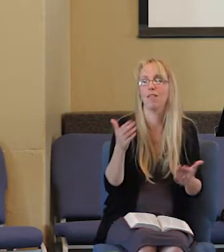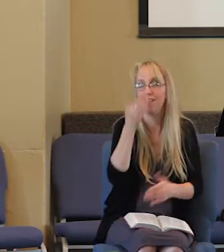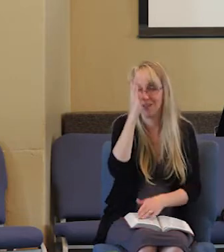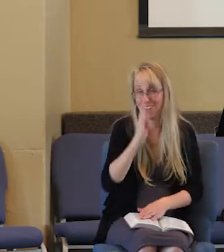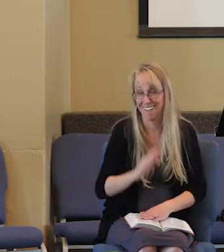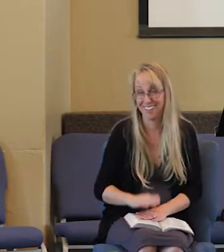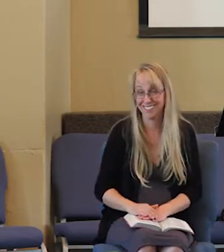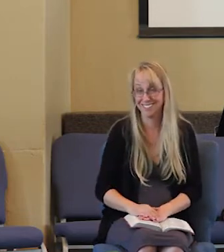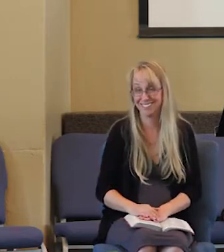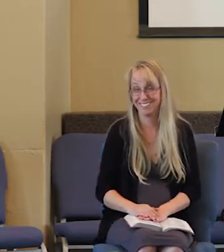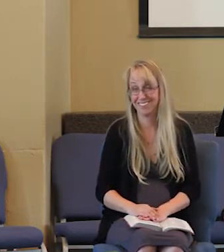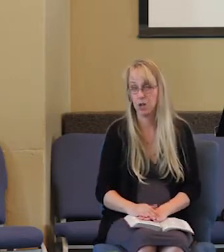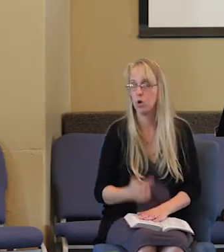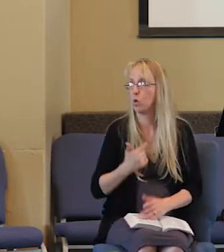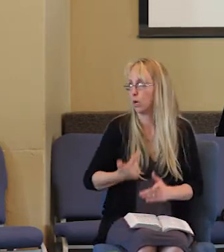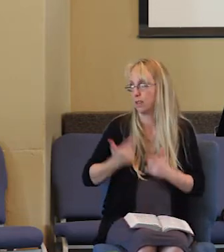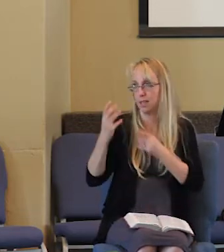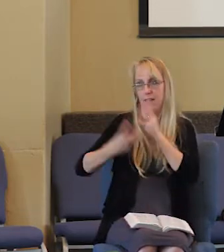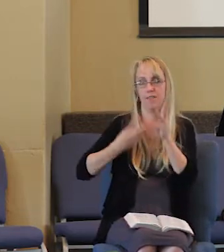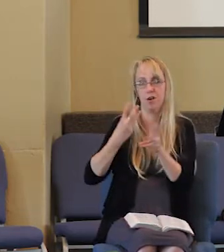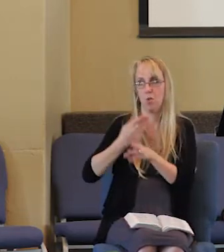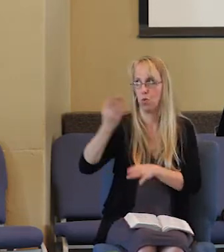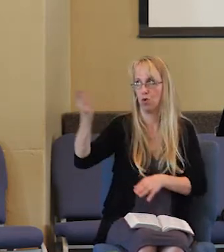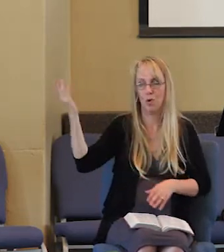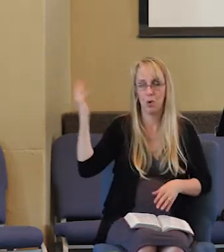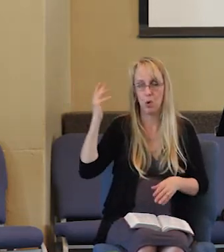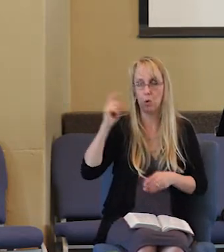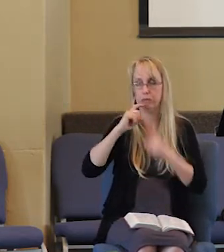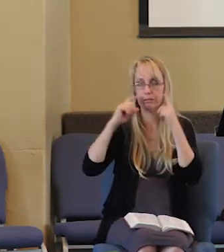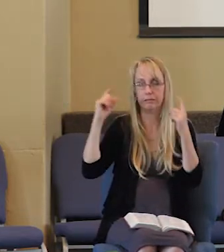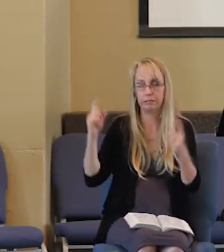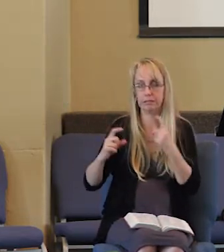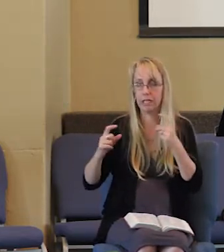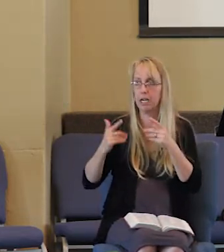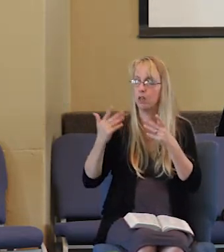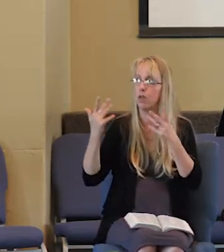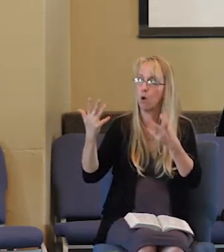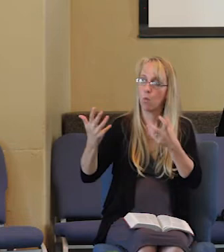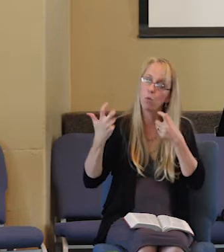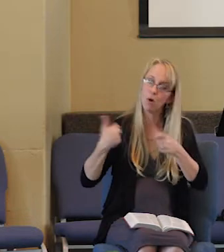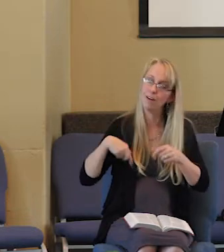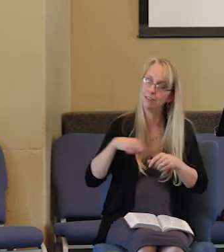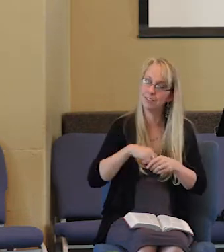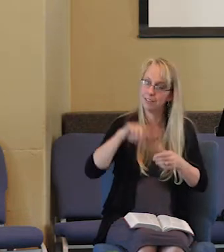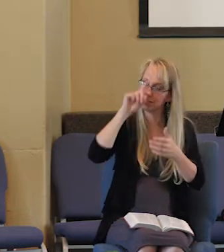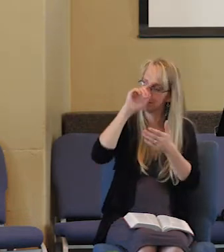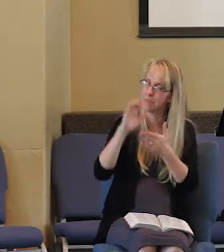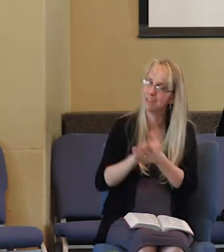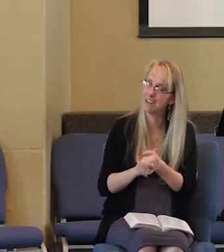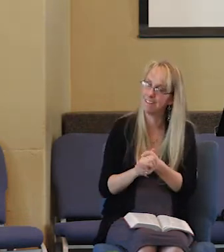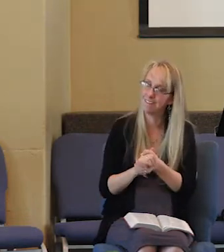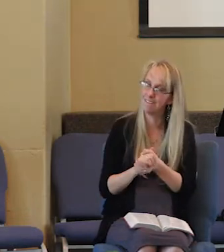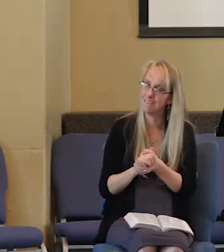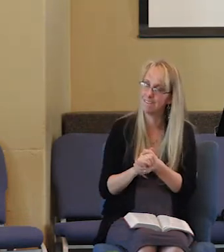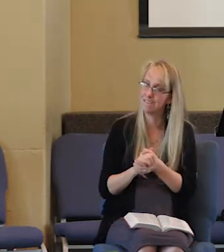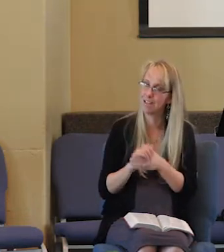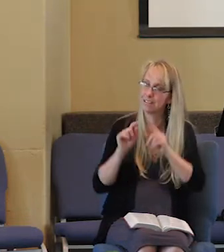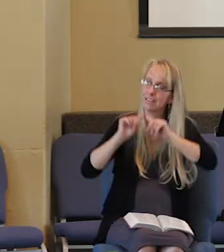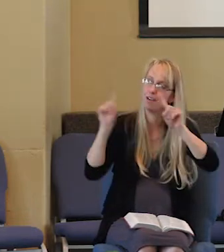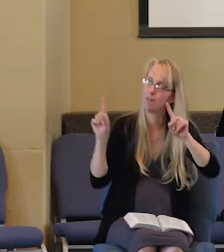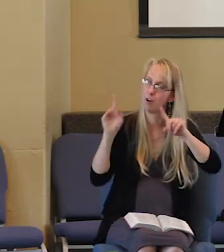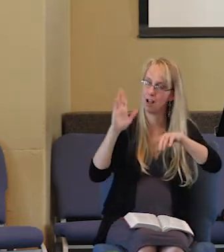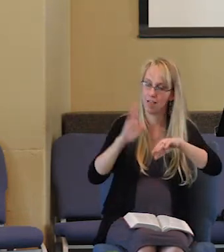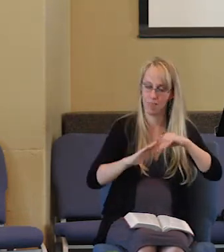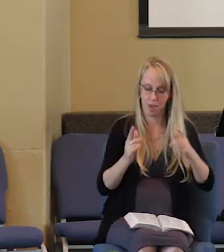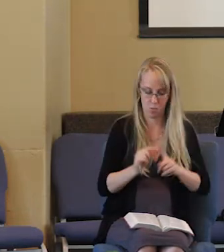We live in a secular world, a fallen world that wants us to believe something different than what the Word of